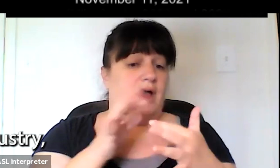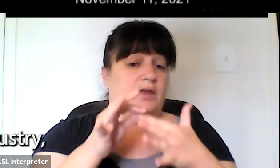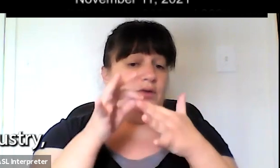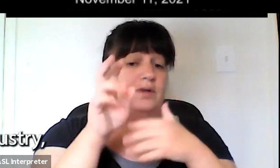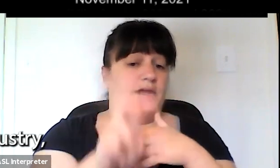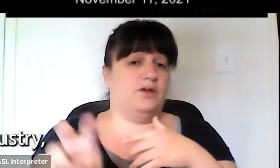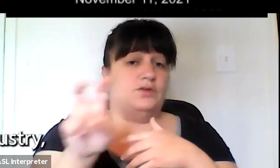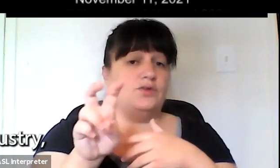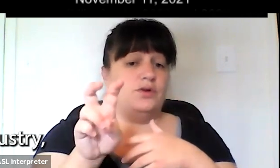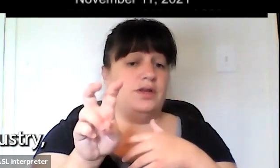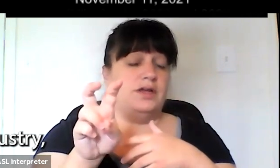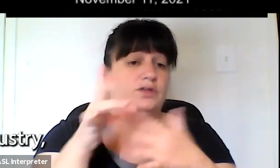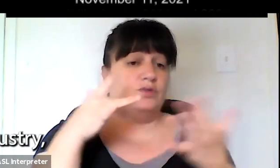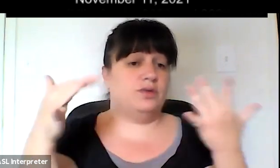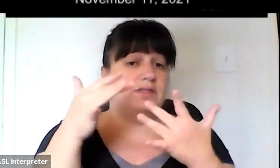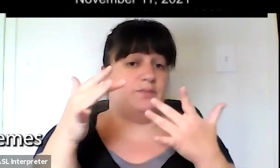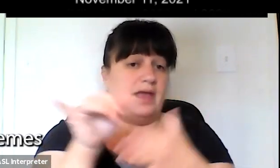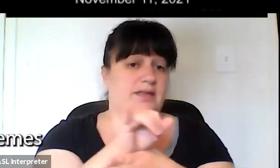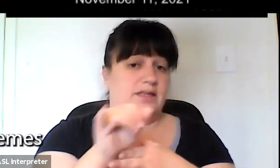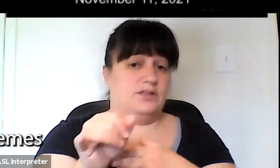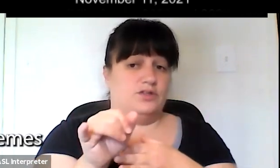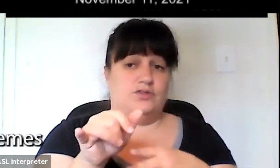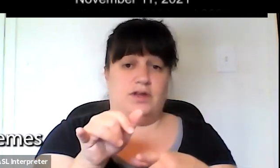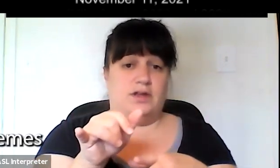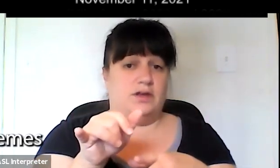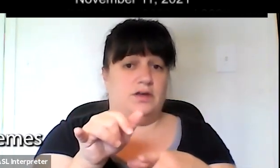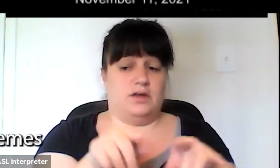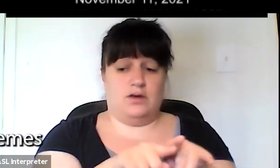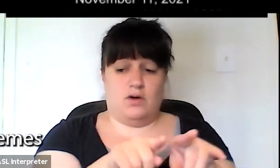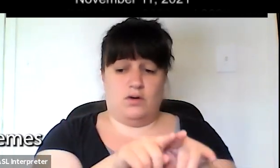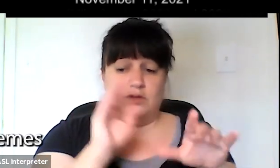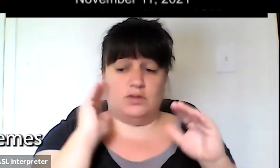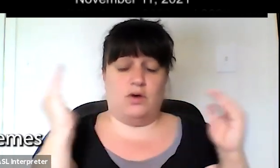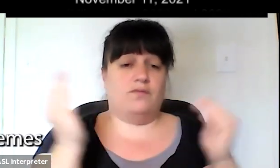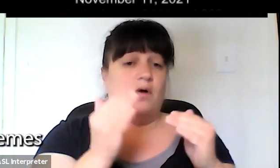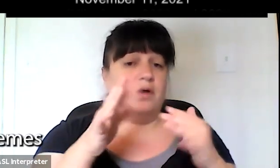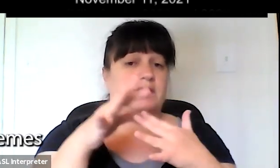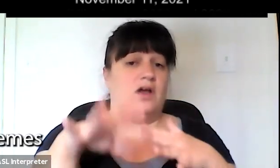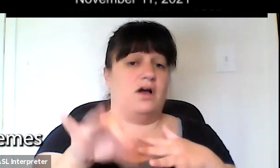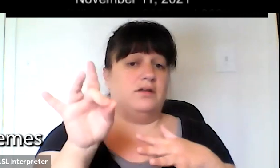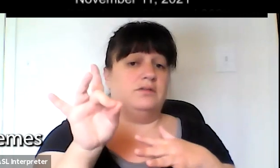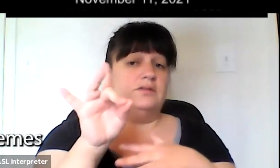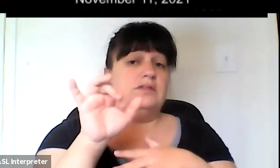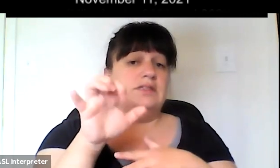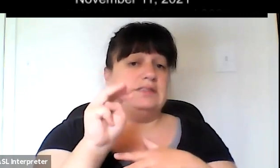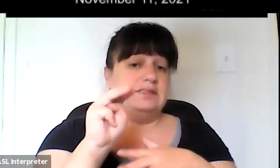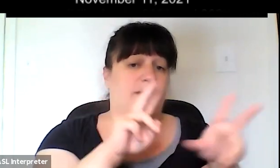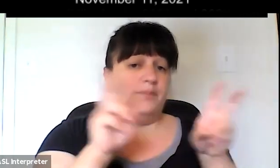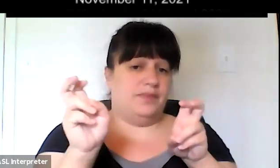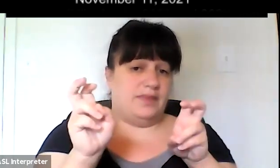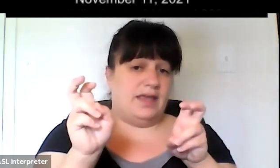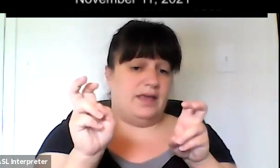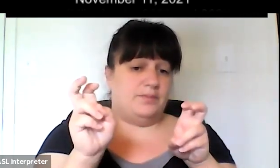journey into the space industry, while also focusing on select STEM themes,